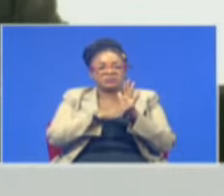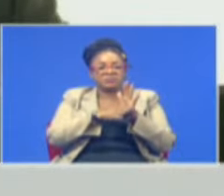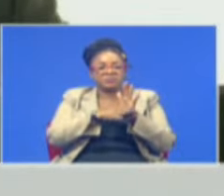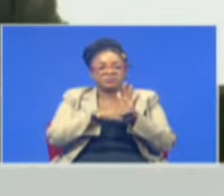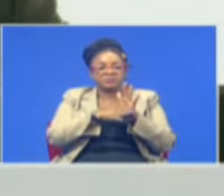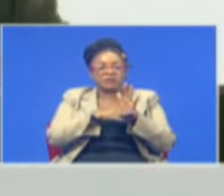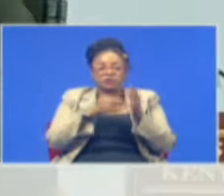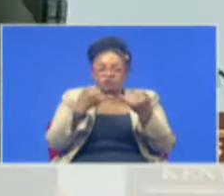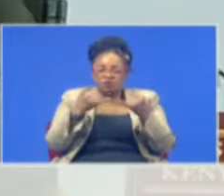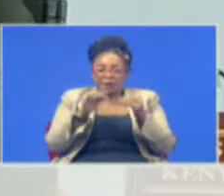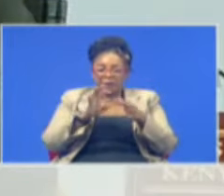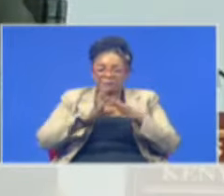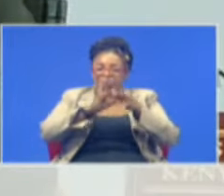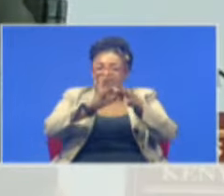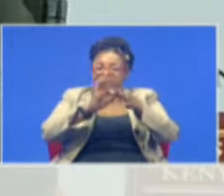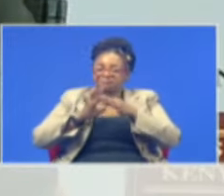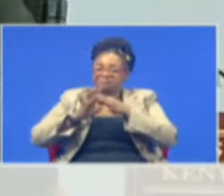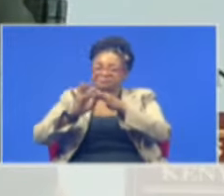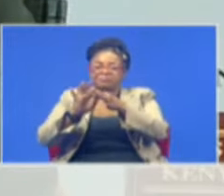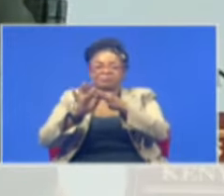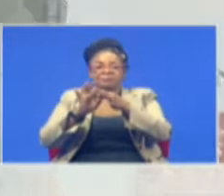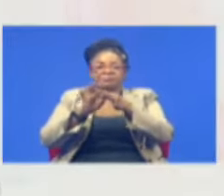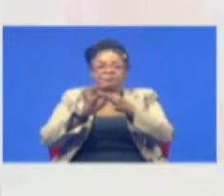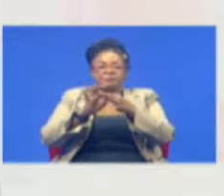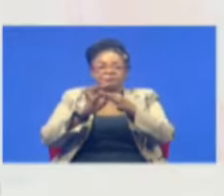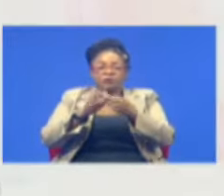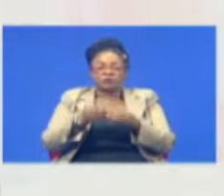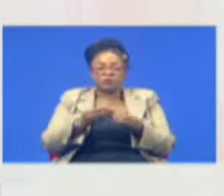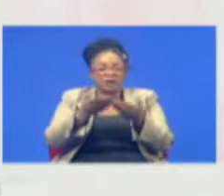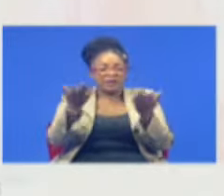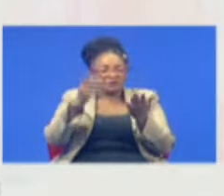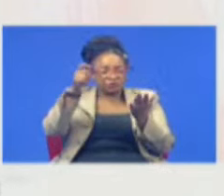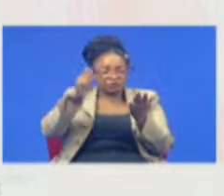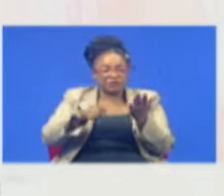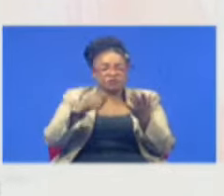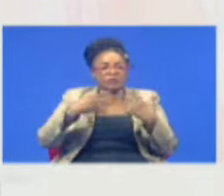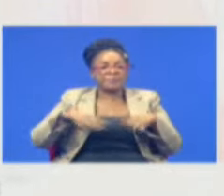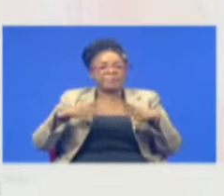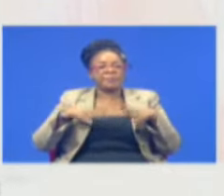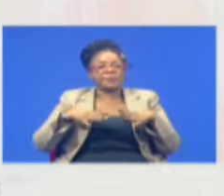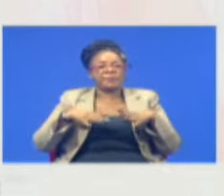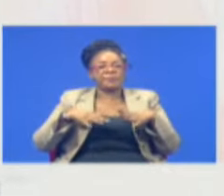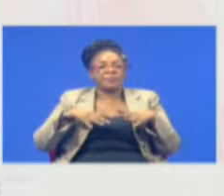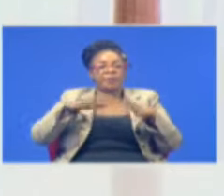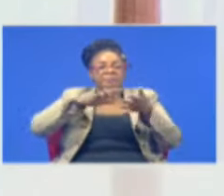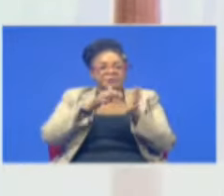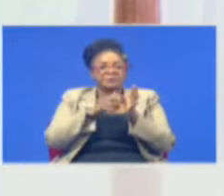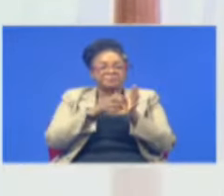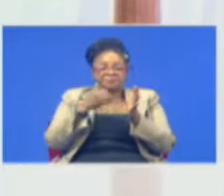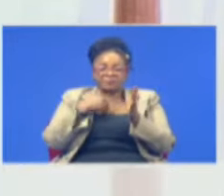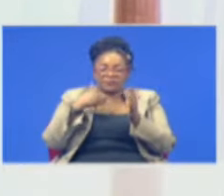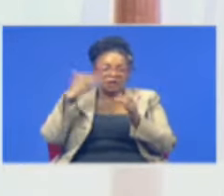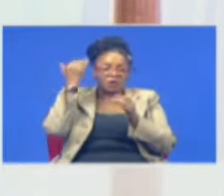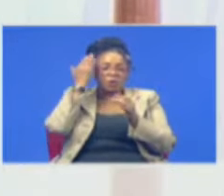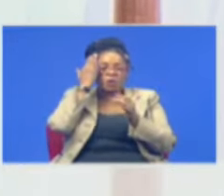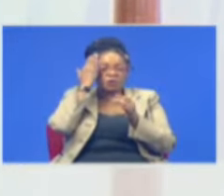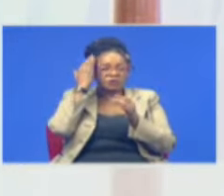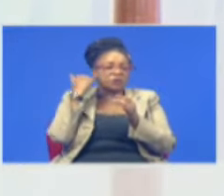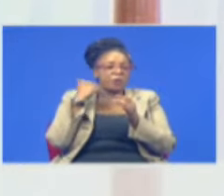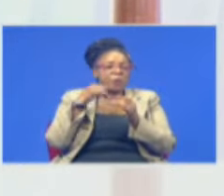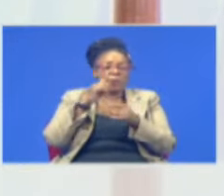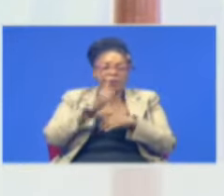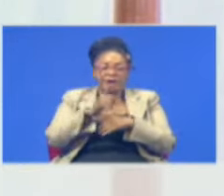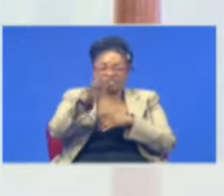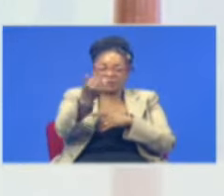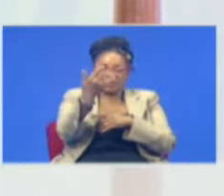allies, to take the judiciary to the people. The recent rampant disregard of court orders in the country, especially